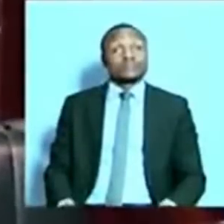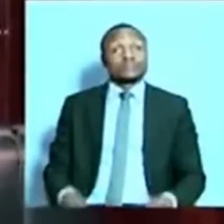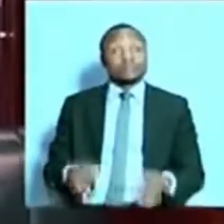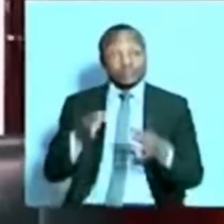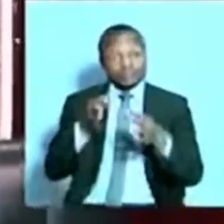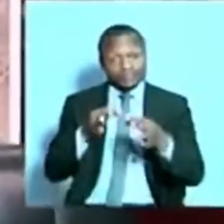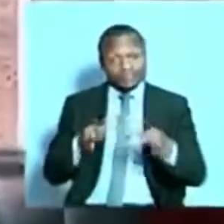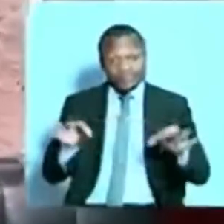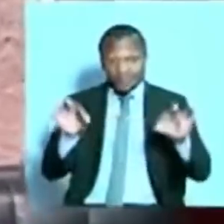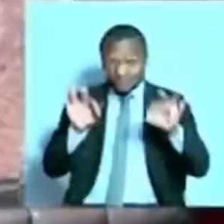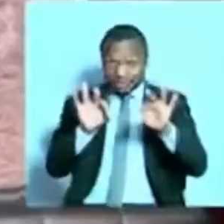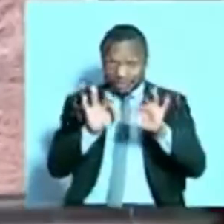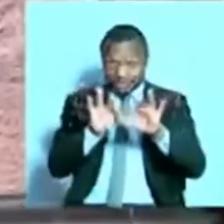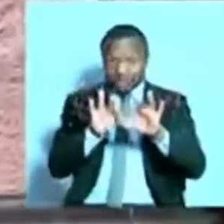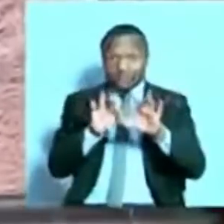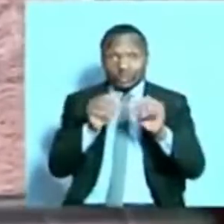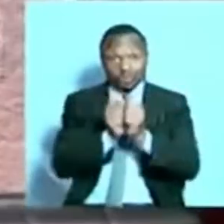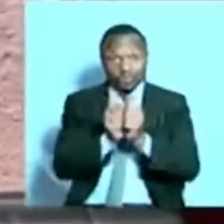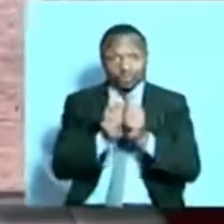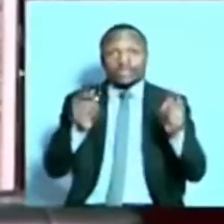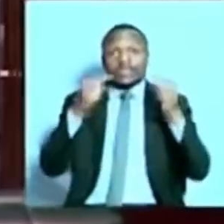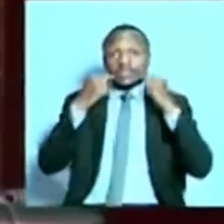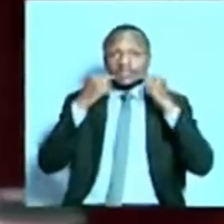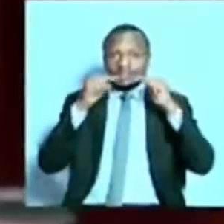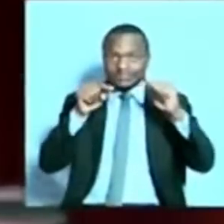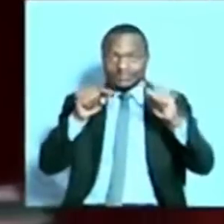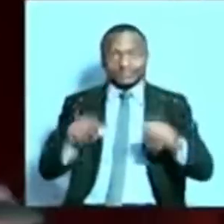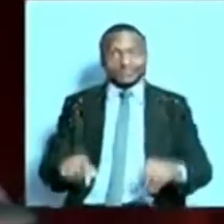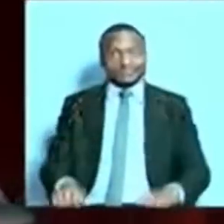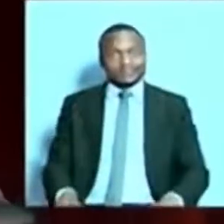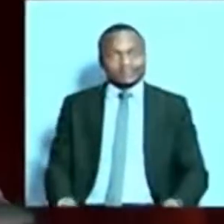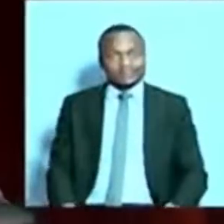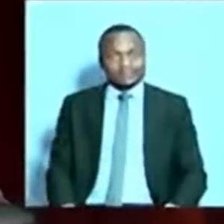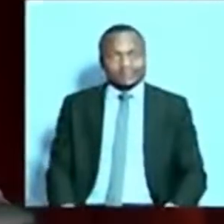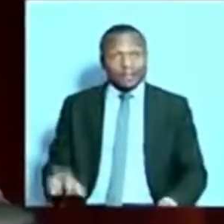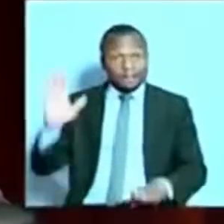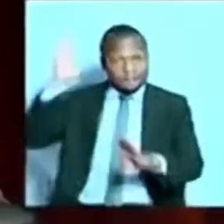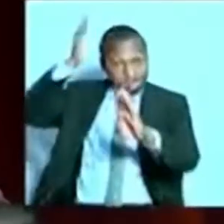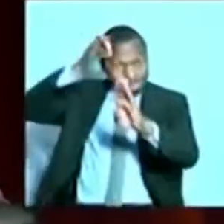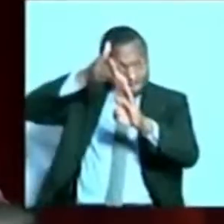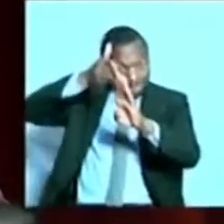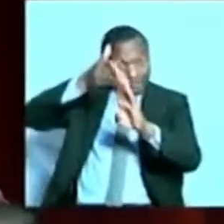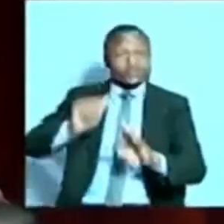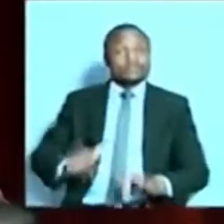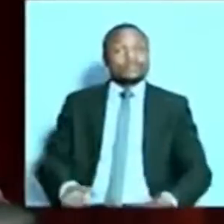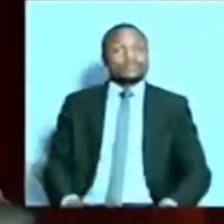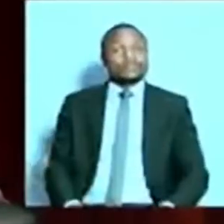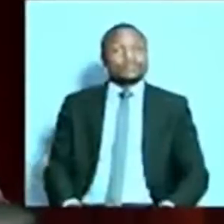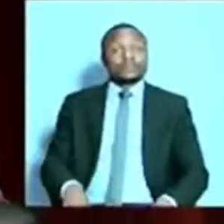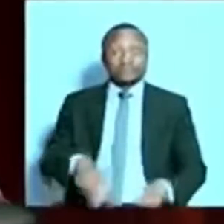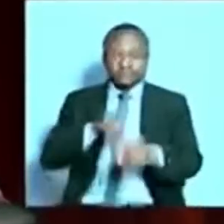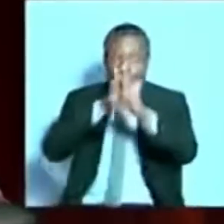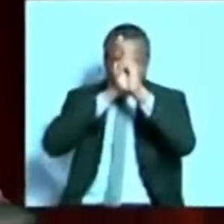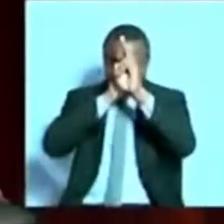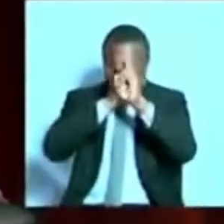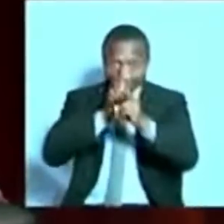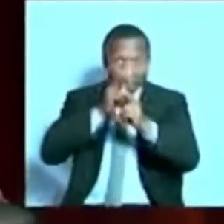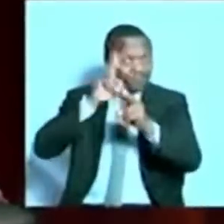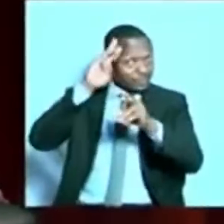instant importance without notice is directed to the Minister of